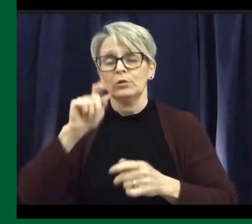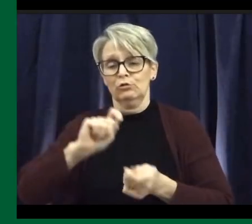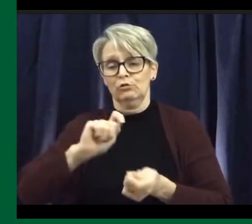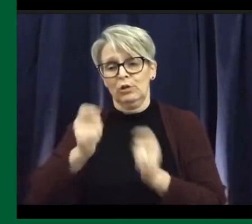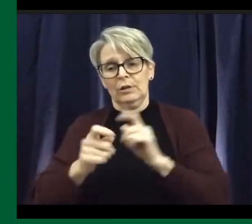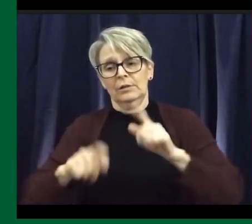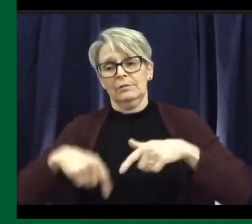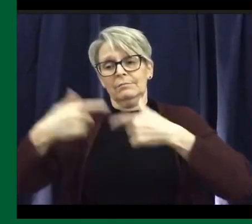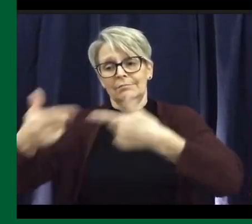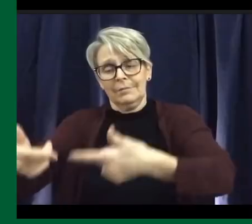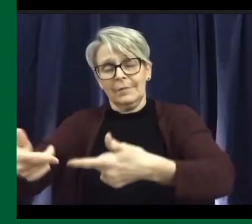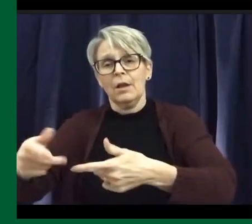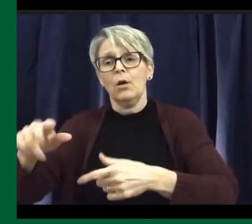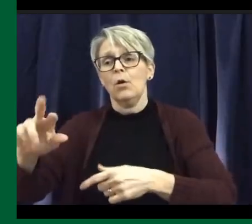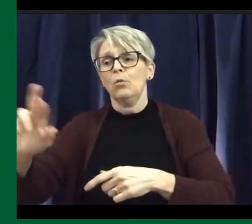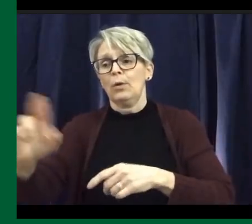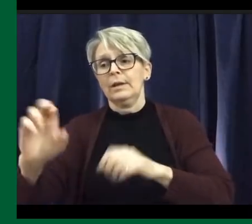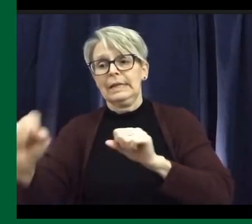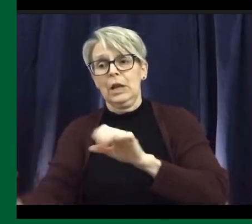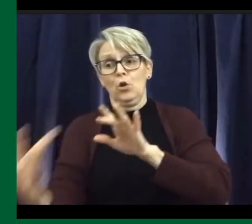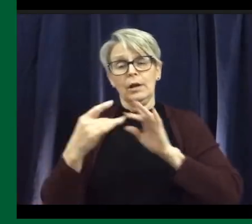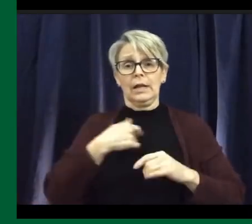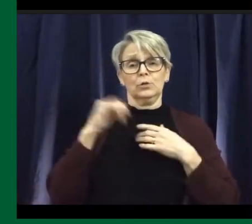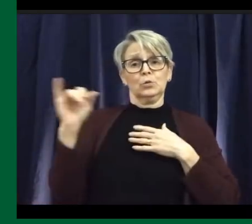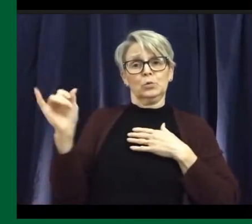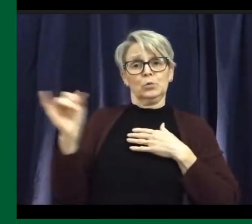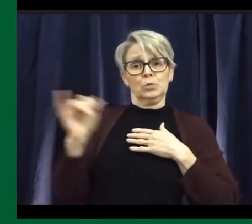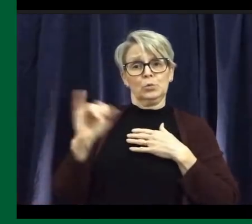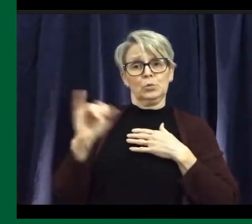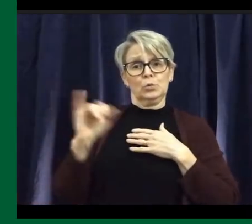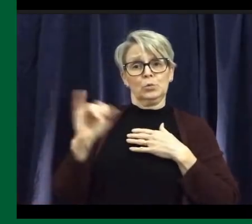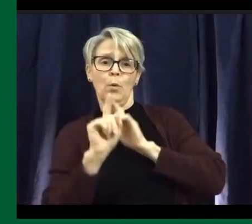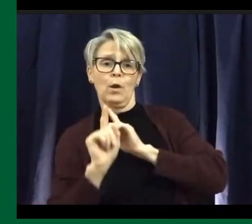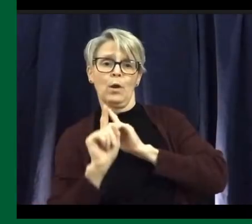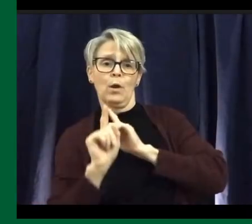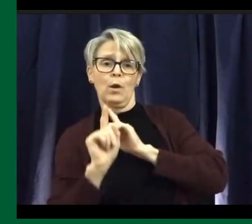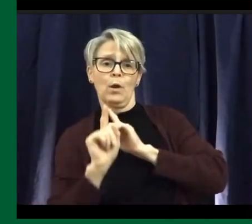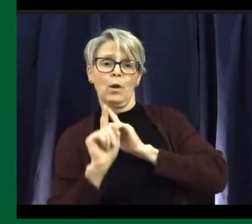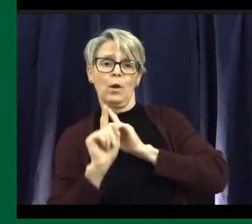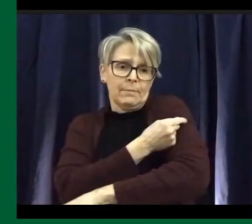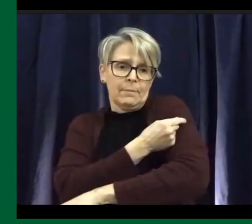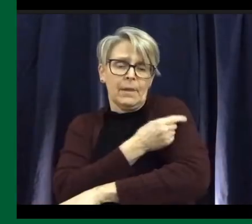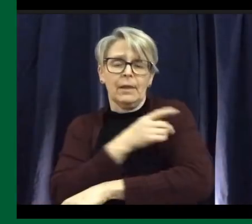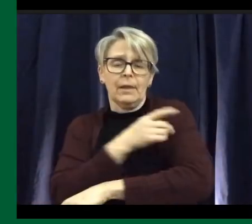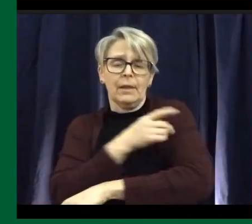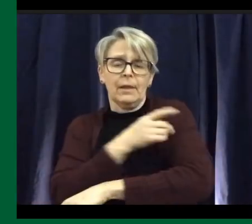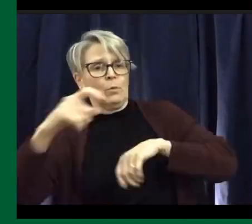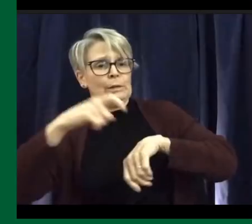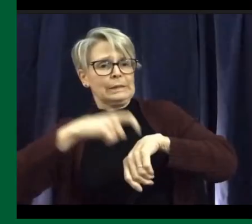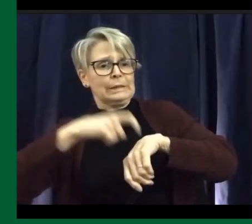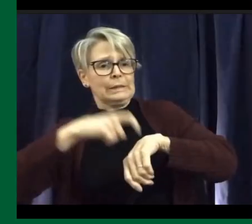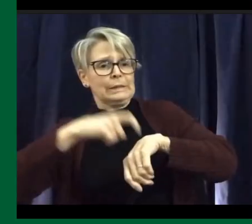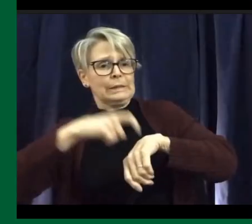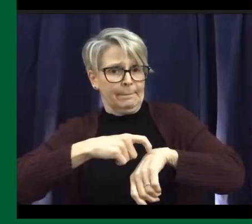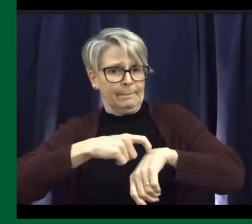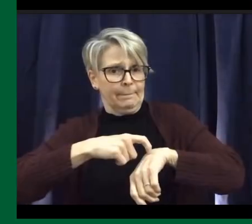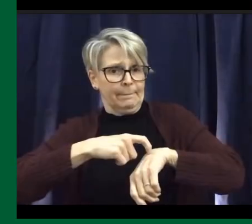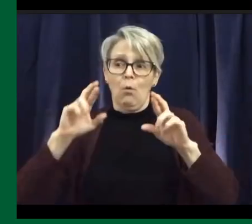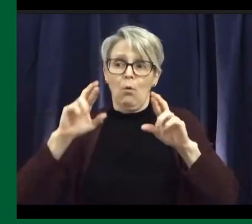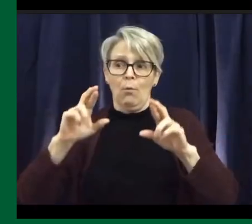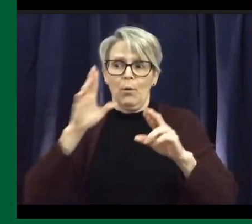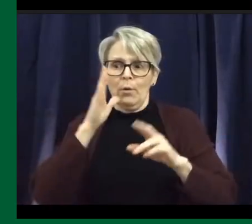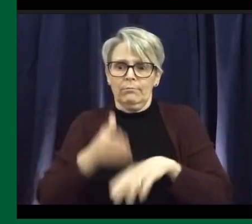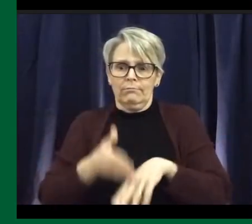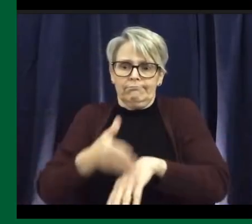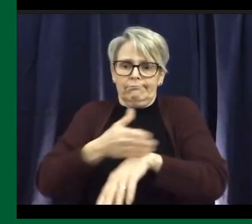residents are able to contact us and choose their vaccination site and their vaccination time, which will greatly improve the process,